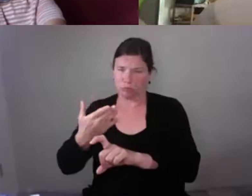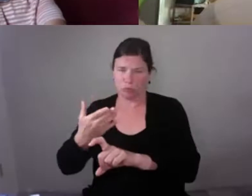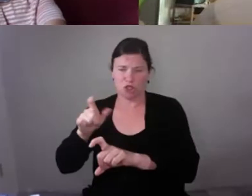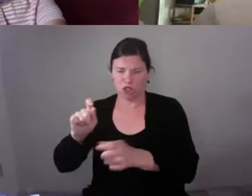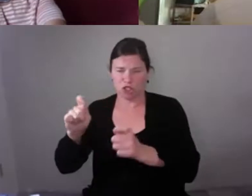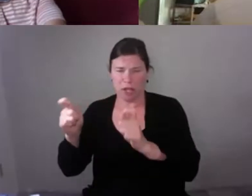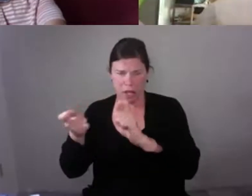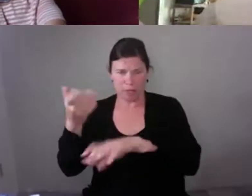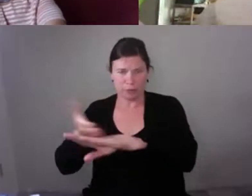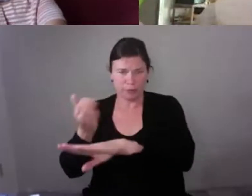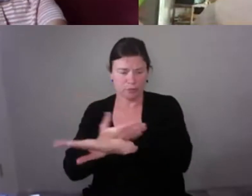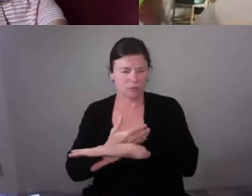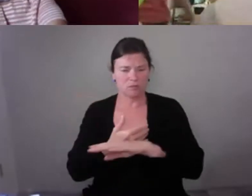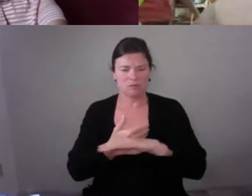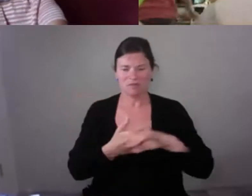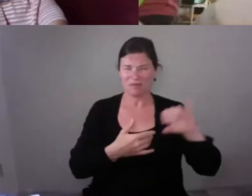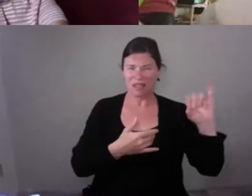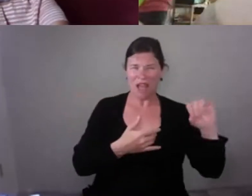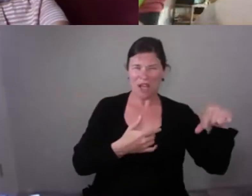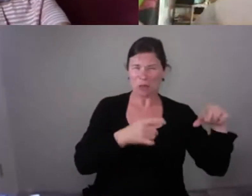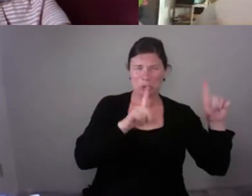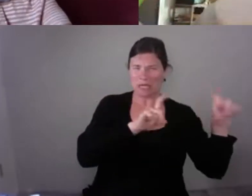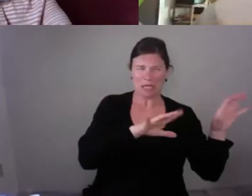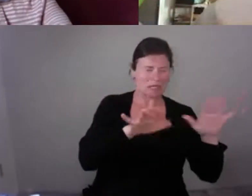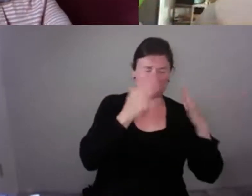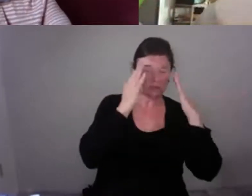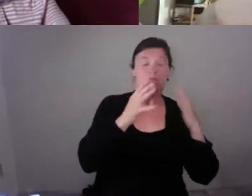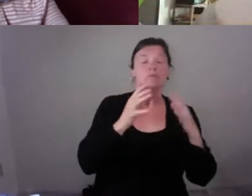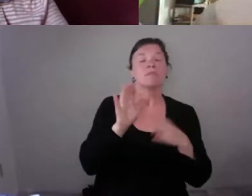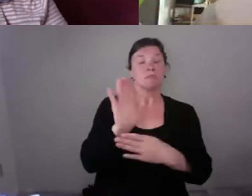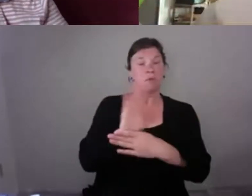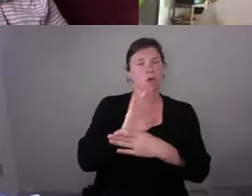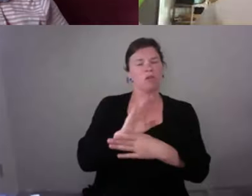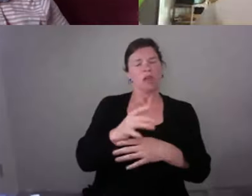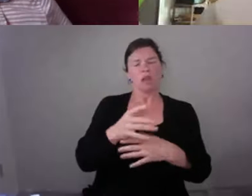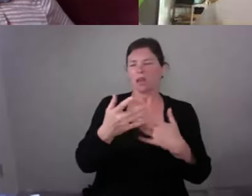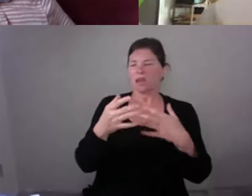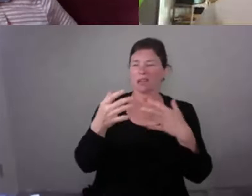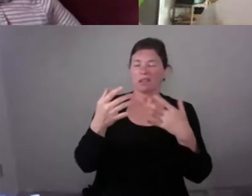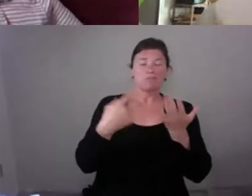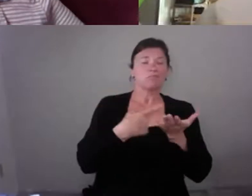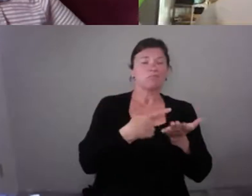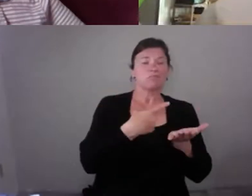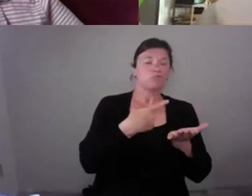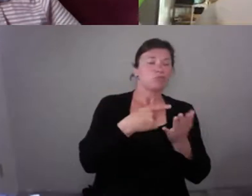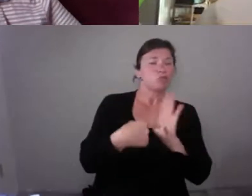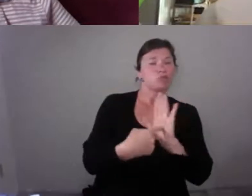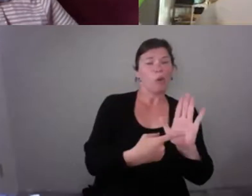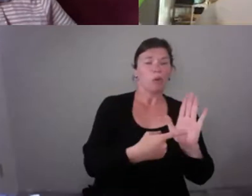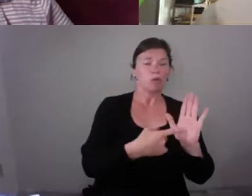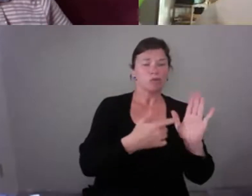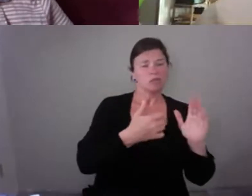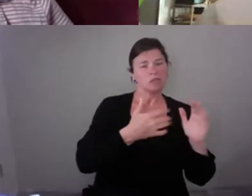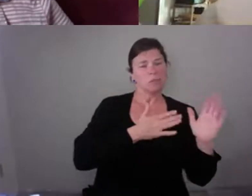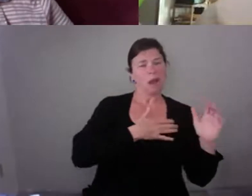40 IQ. And it talked about a relationship I had with a girlfriend, Megan, but her and I